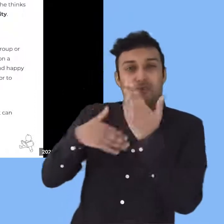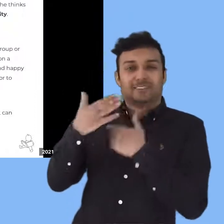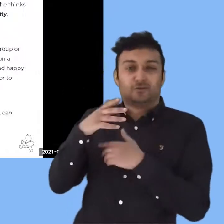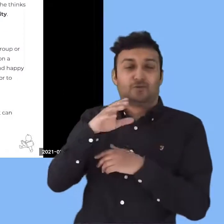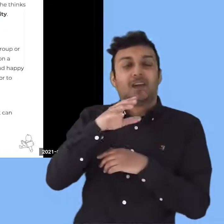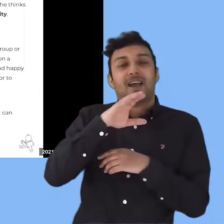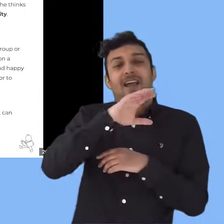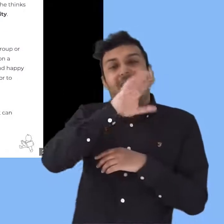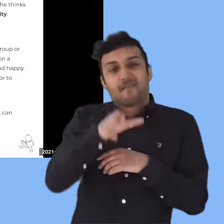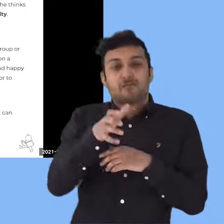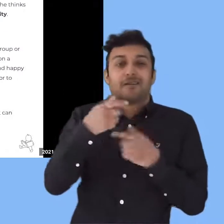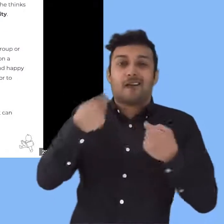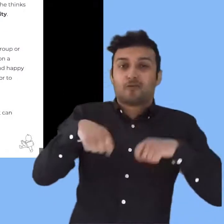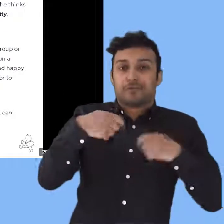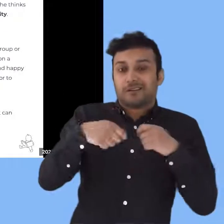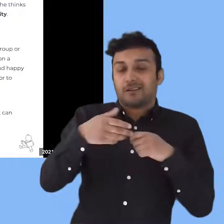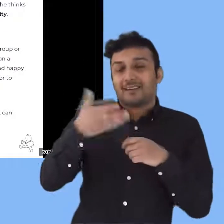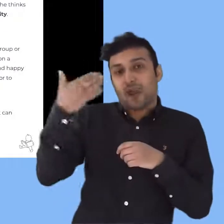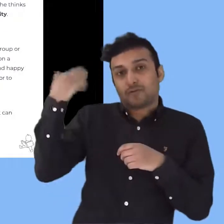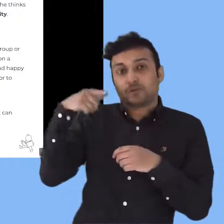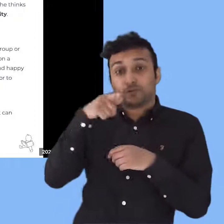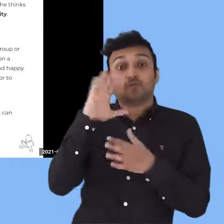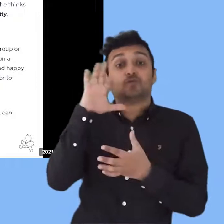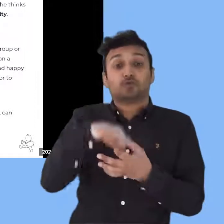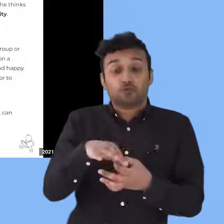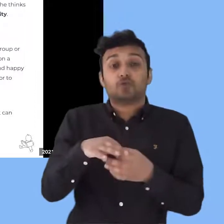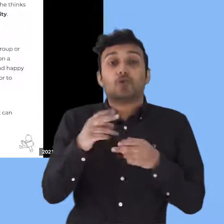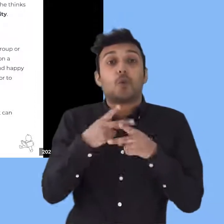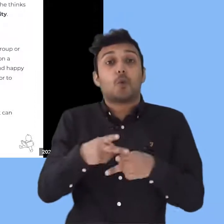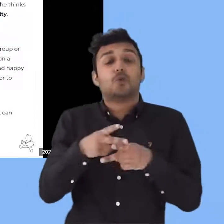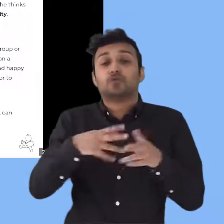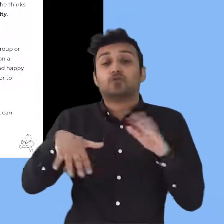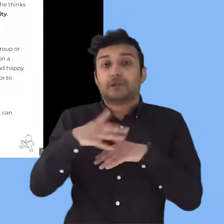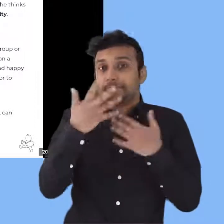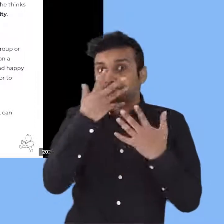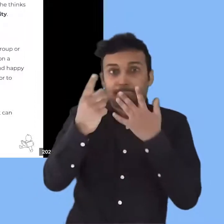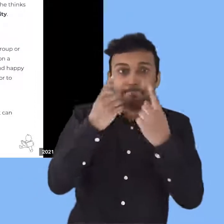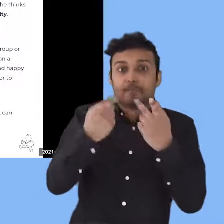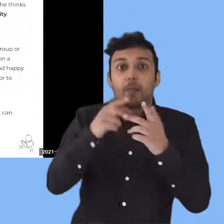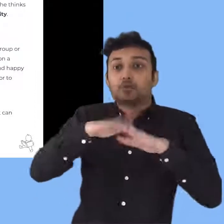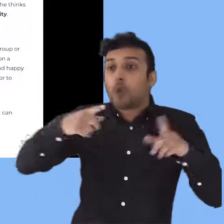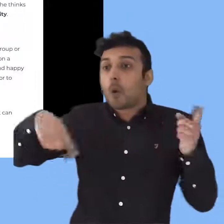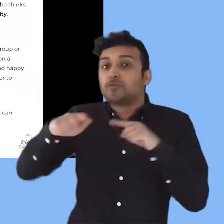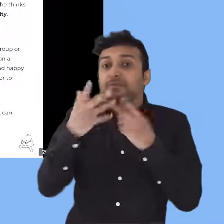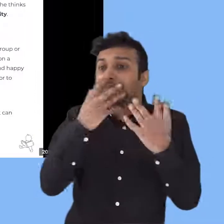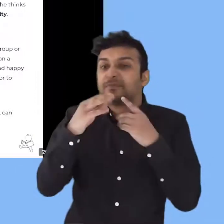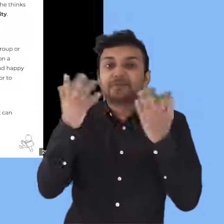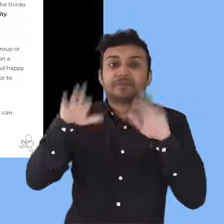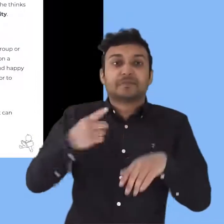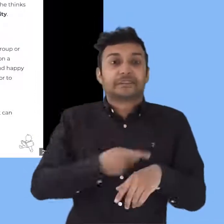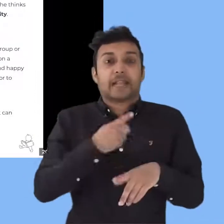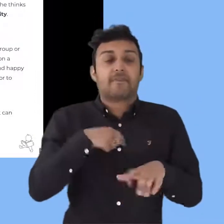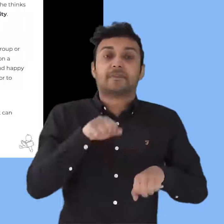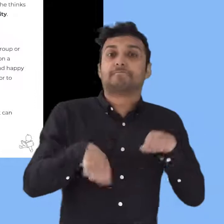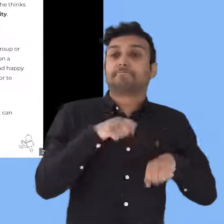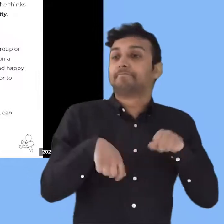joins a local nursery. He doesn't know any of the other children. He feels a bit shy and so plays alone on a bicycle for a few minutes. He gets braver